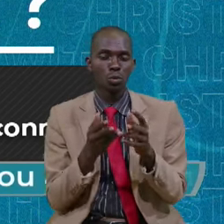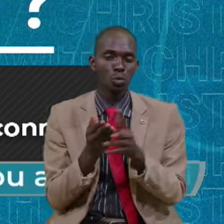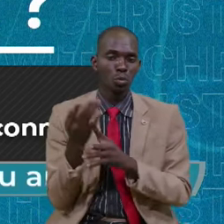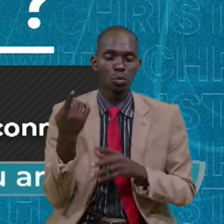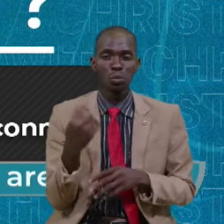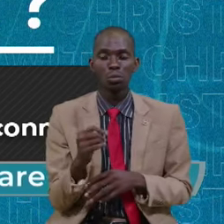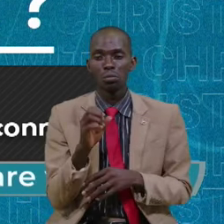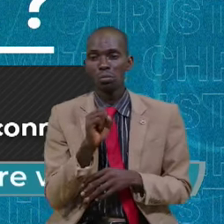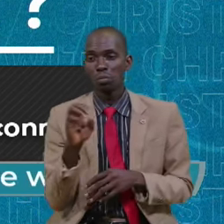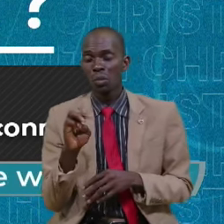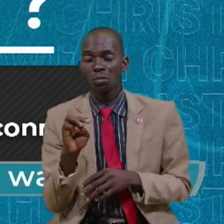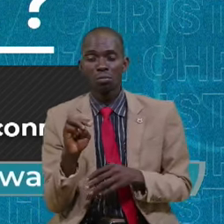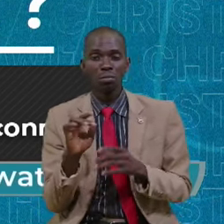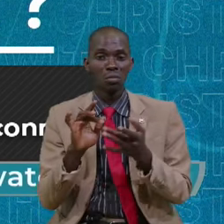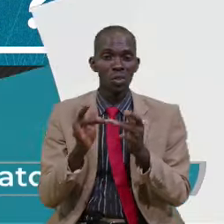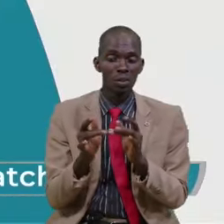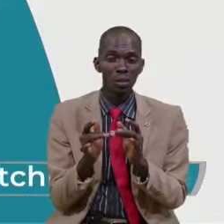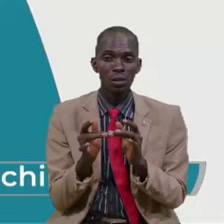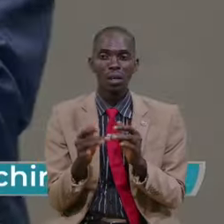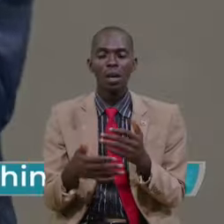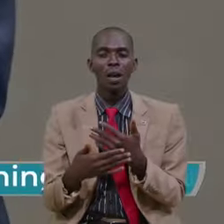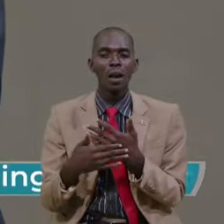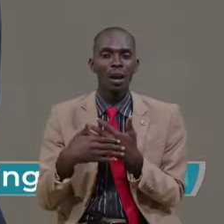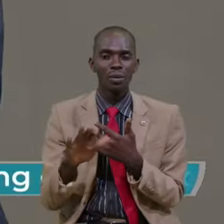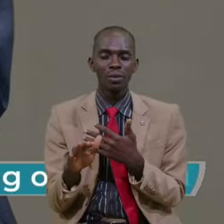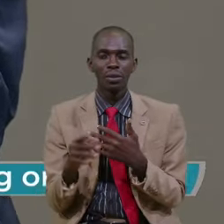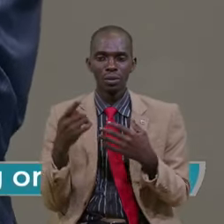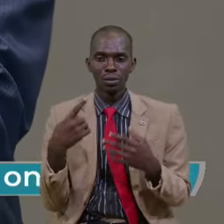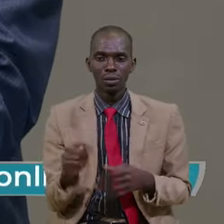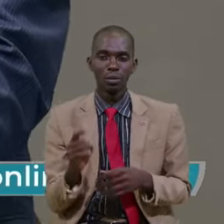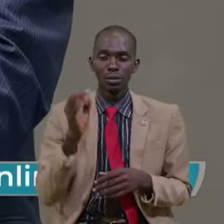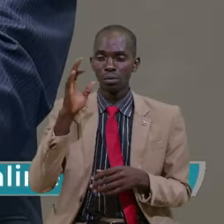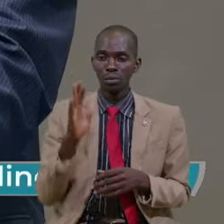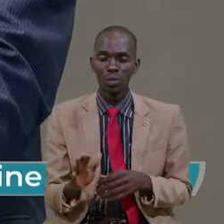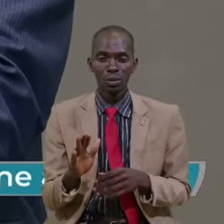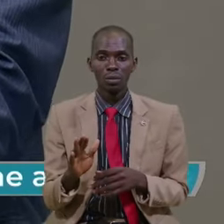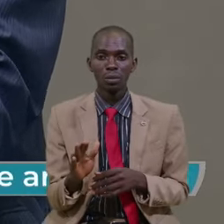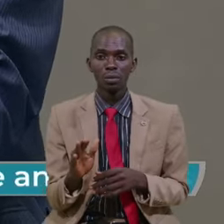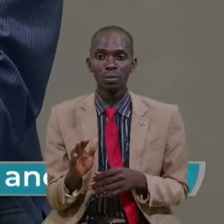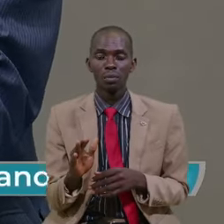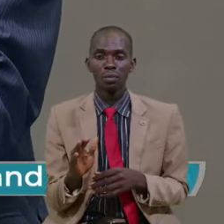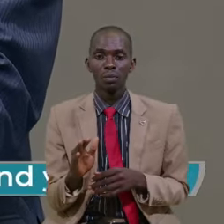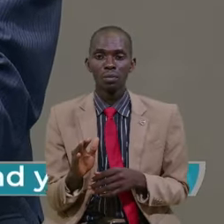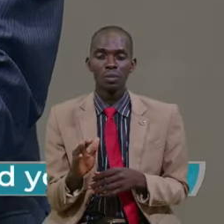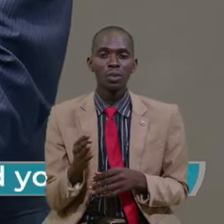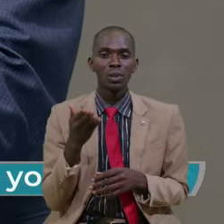Christ, after the pastor's message this night, there is a link,